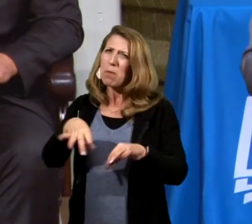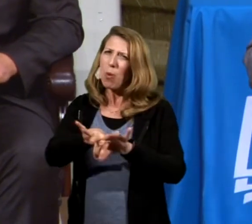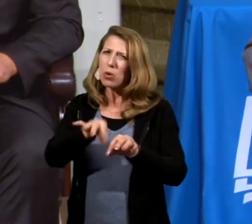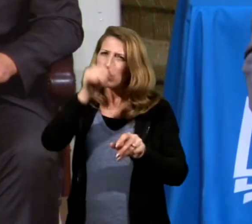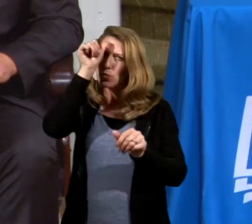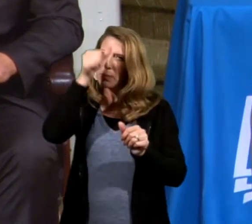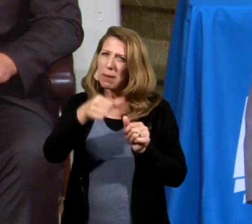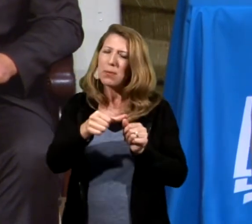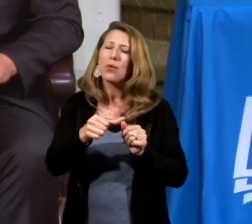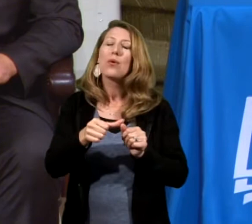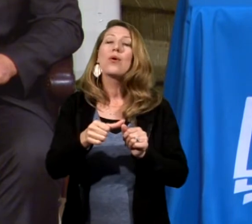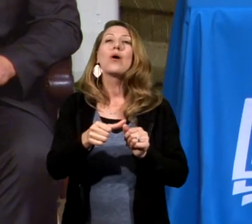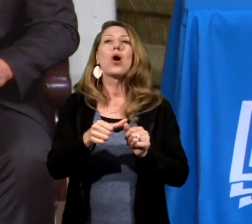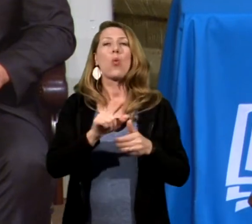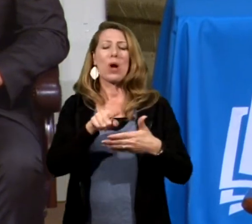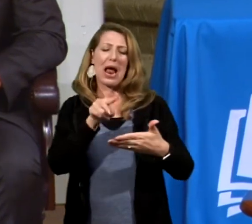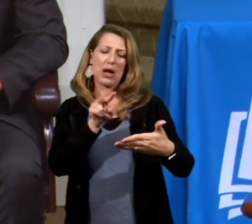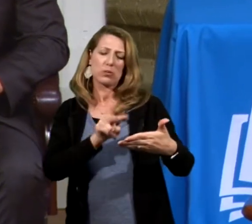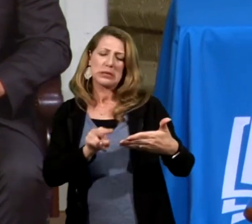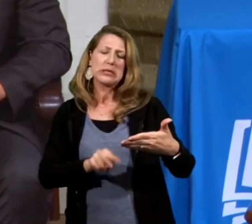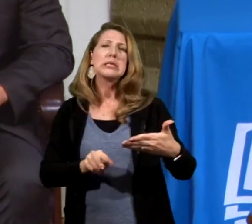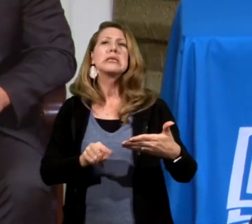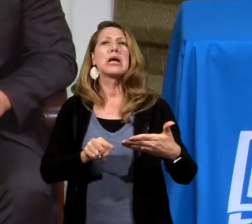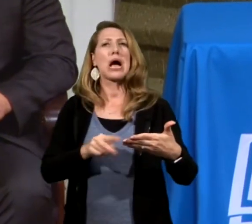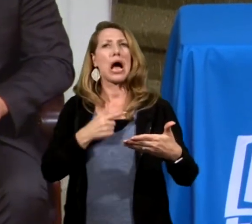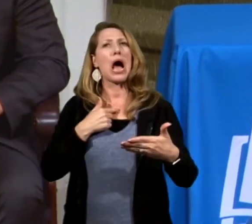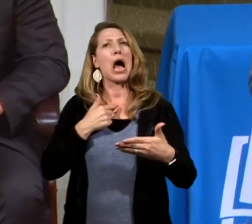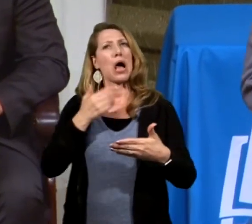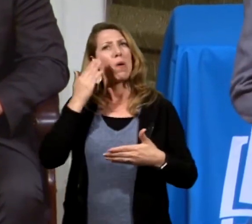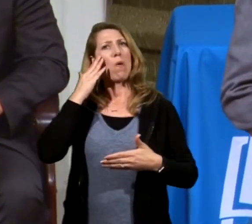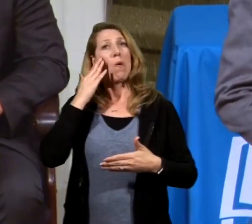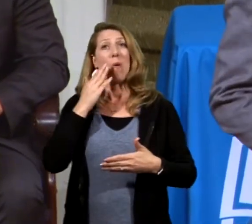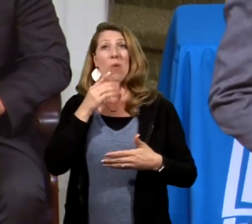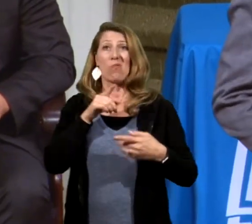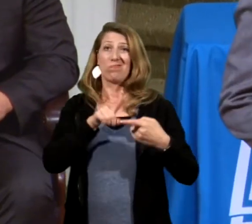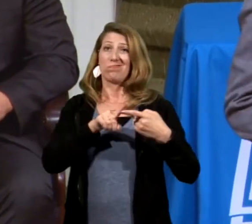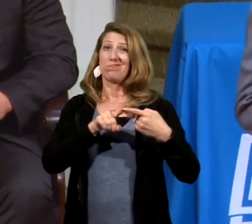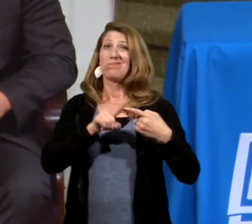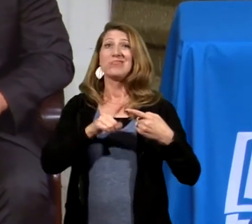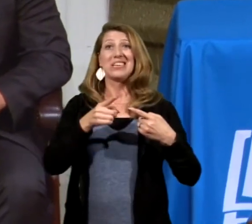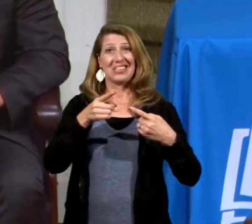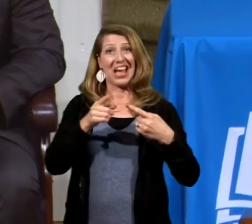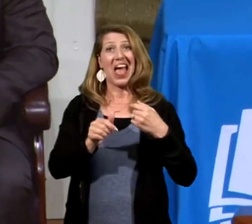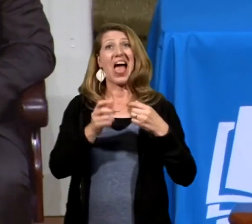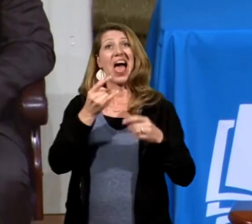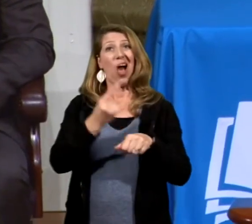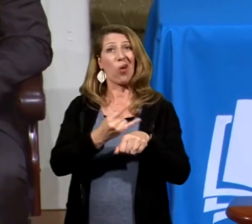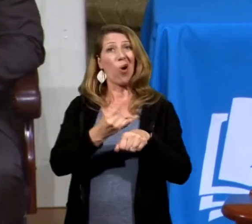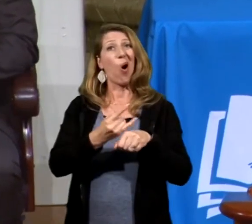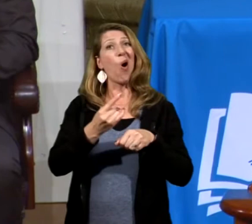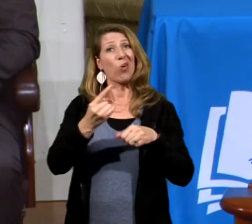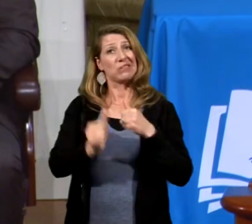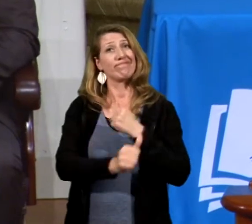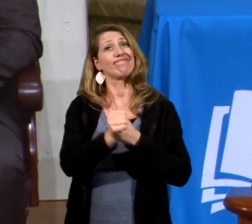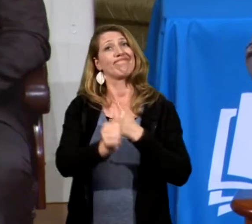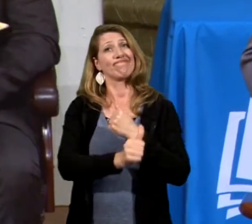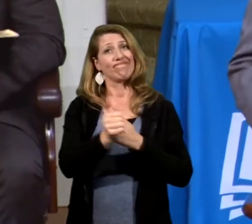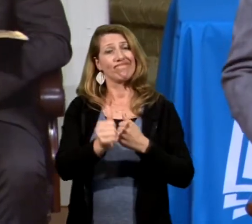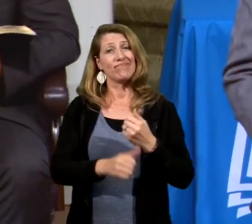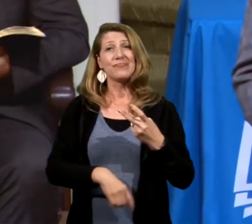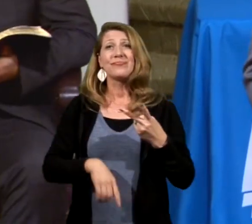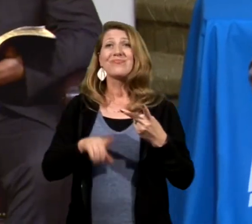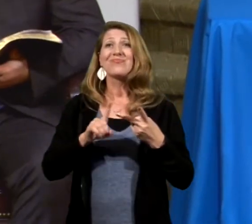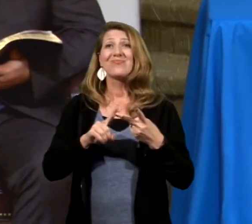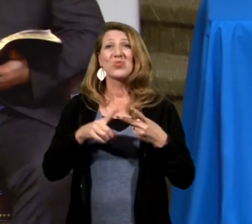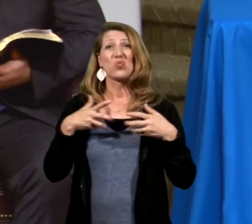at this passage, several things come to my mind. Number one, the dangers of alcohol. Number two, I think that wrath is